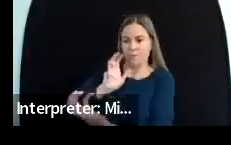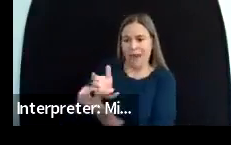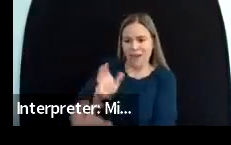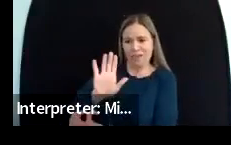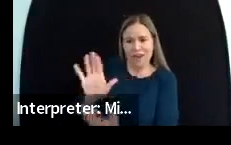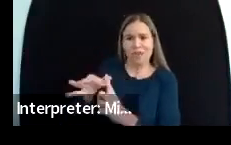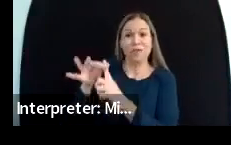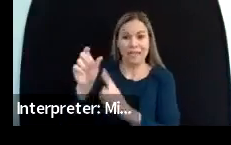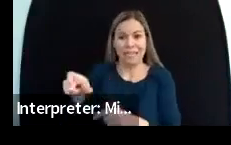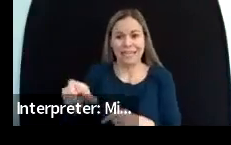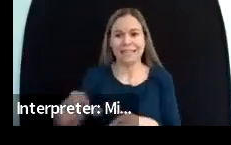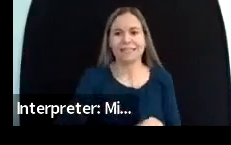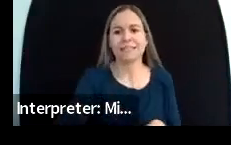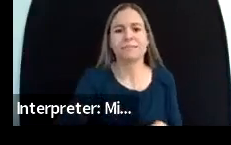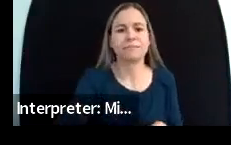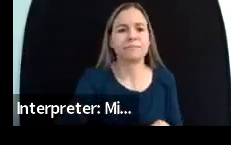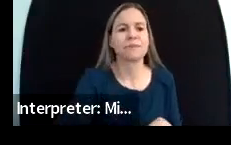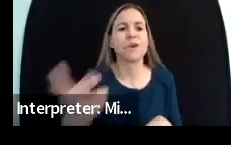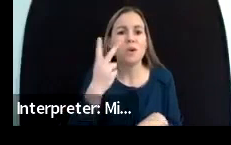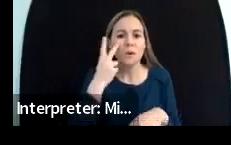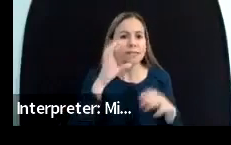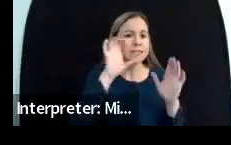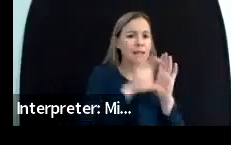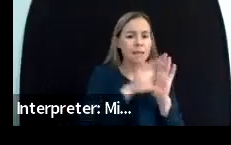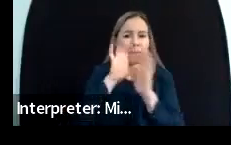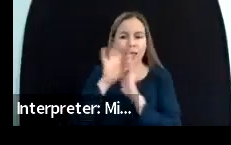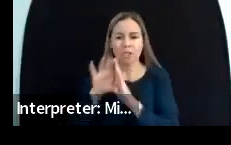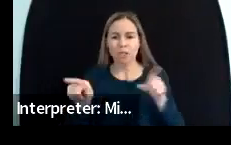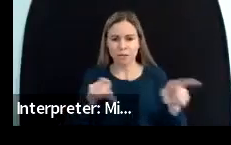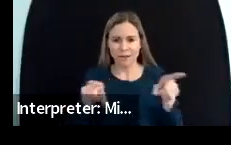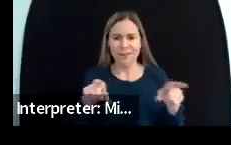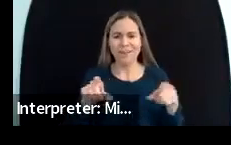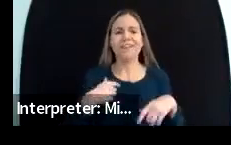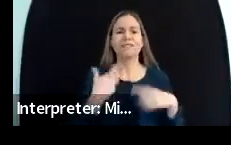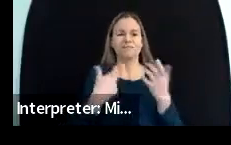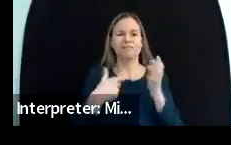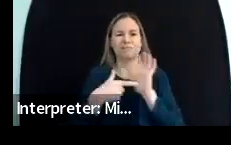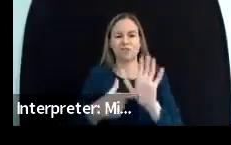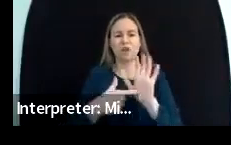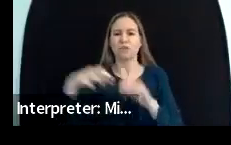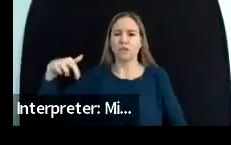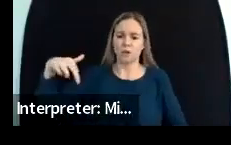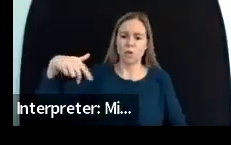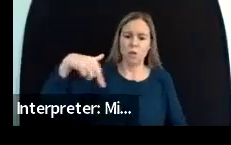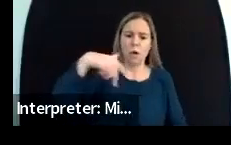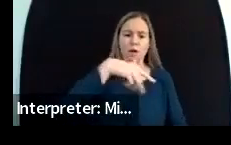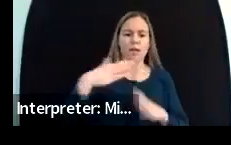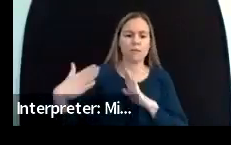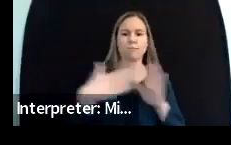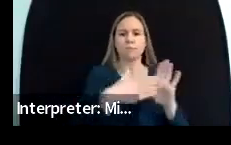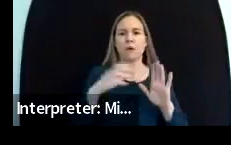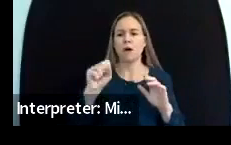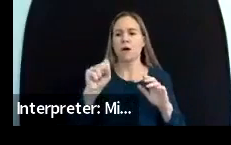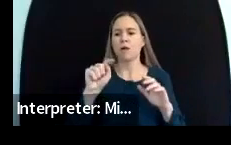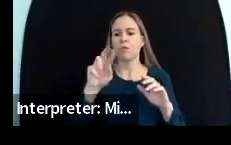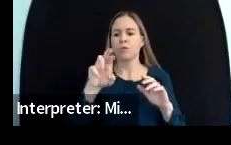image that we've got several people, and each of them need to cross the street. But if everybody gets what they